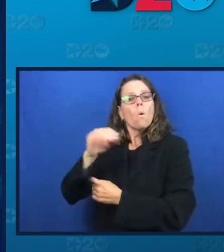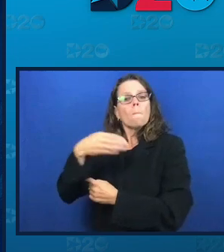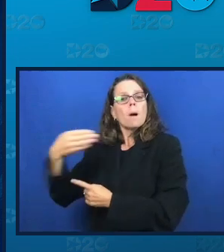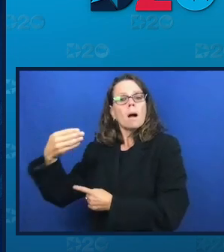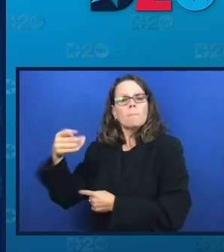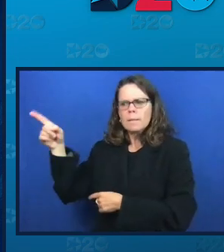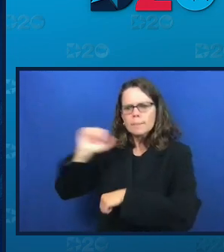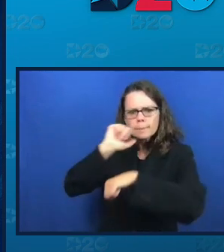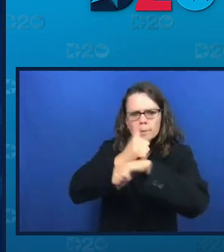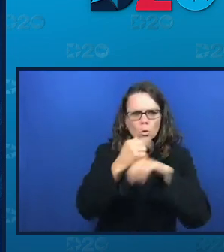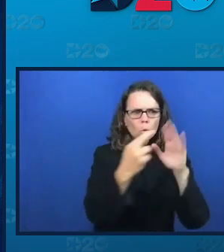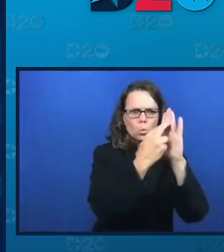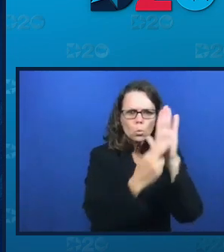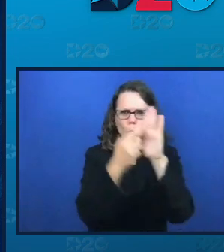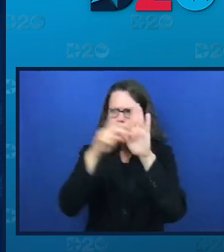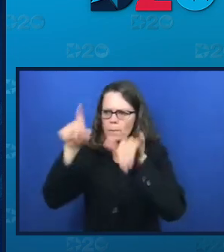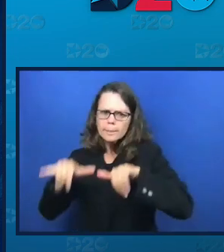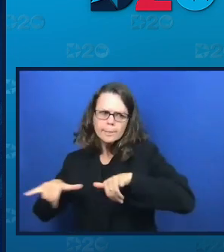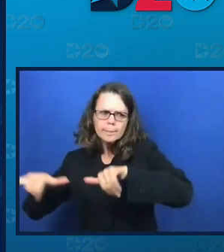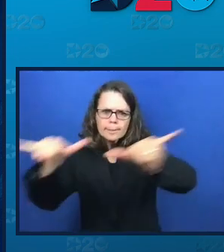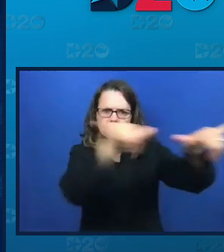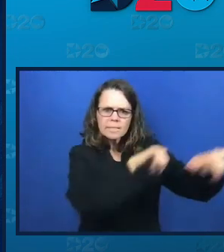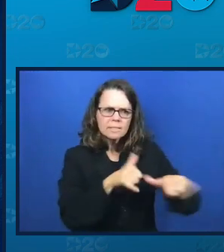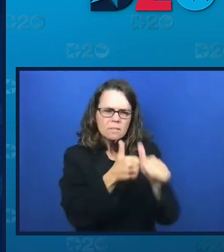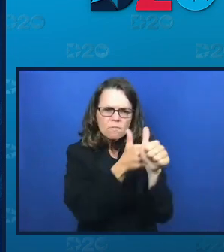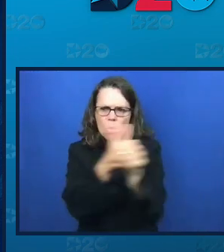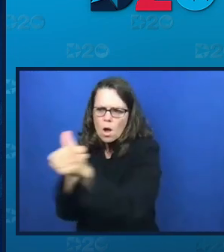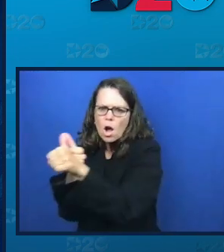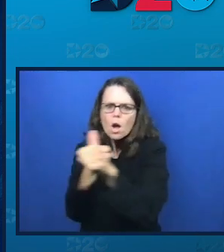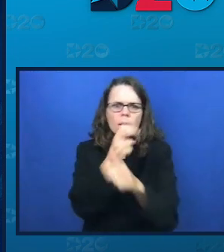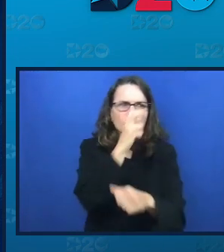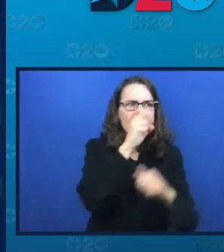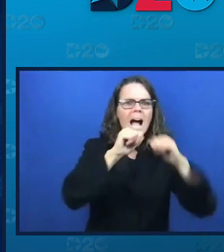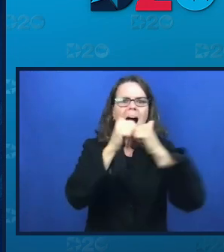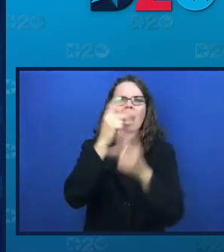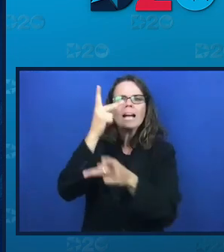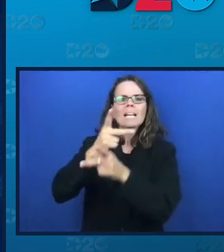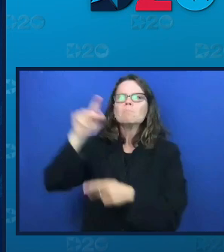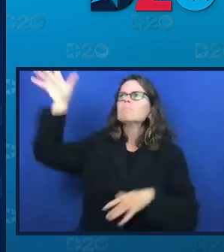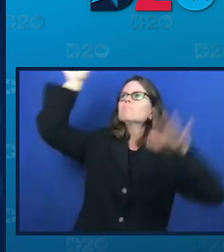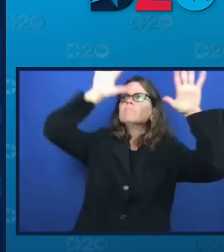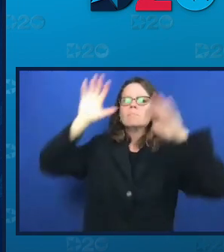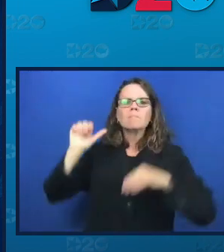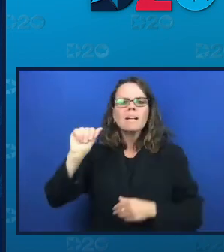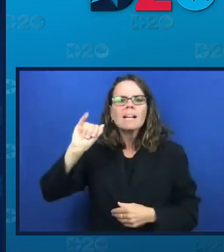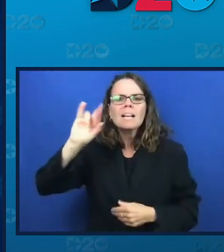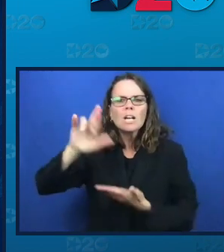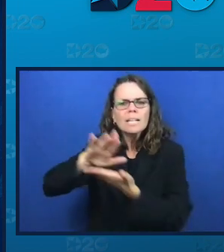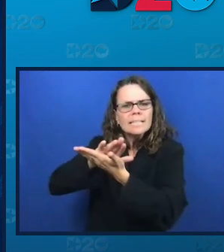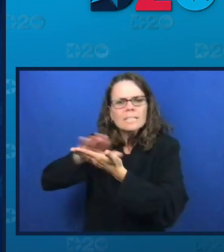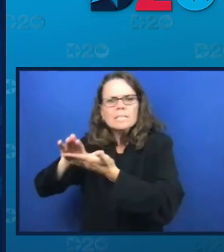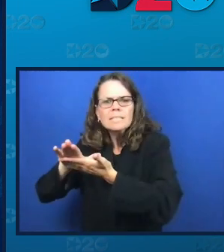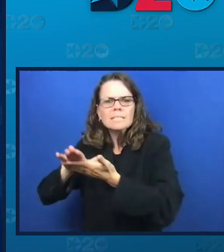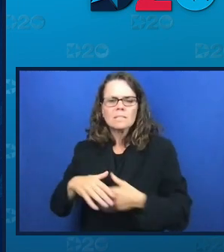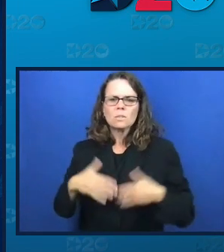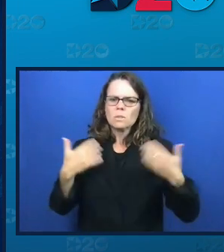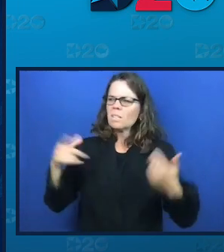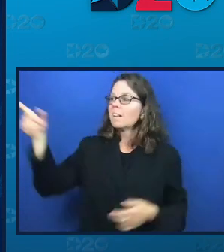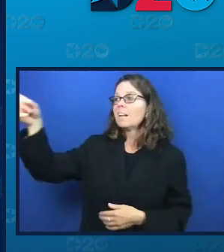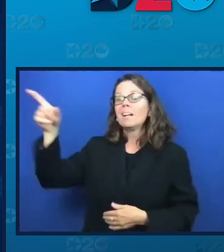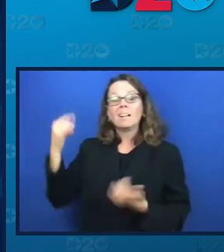our greenhouse gas emissions. There is so much at stake in this election. And I couldn't help myself on my way to one of